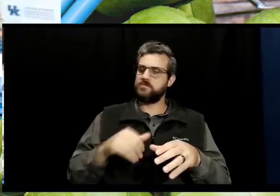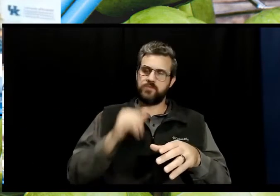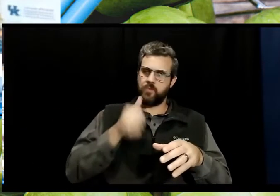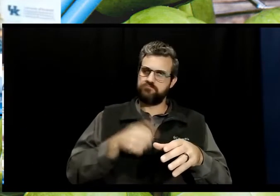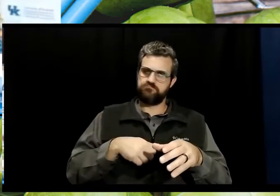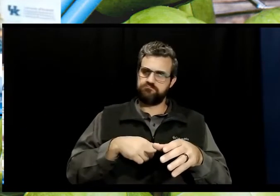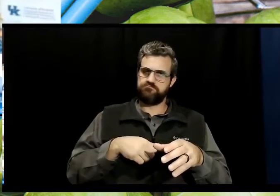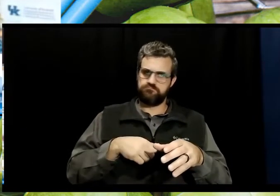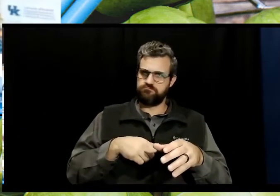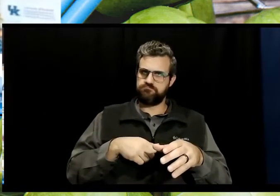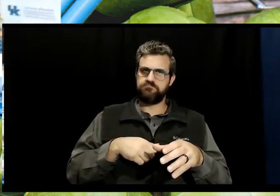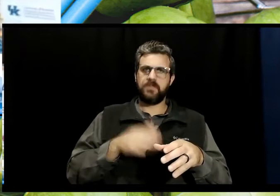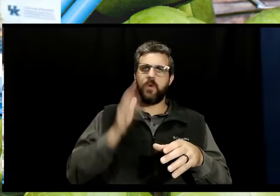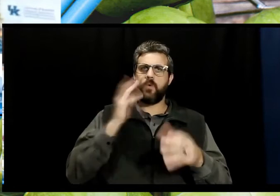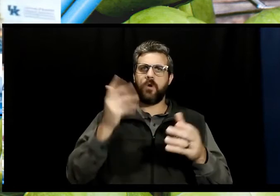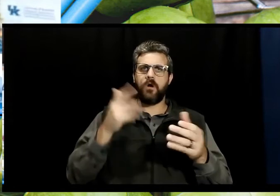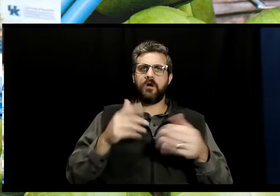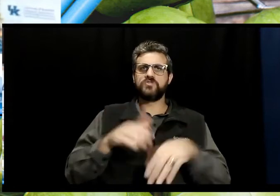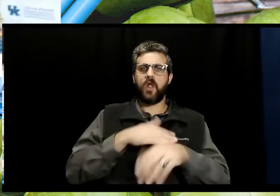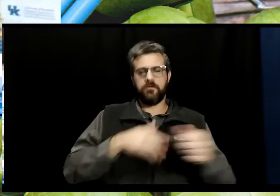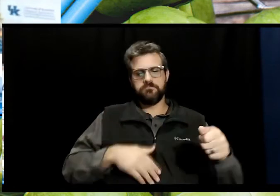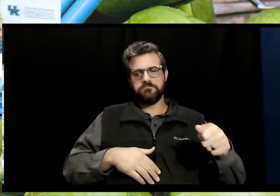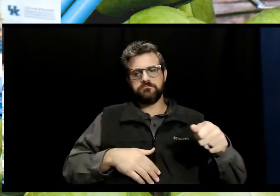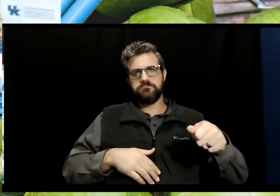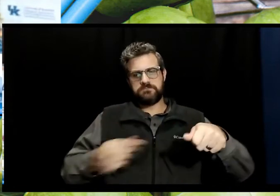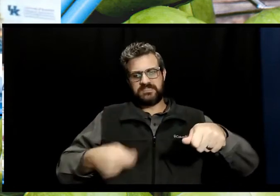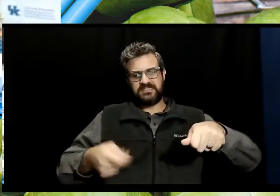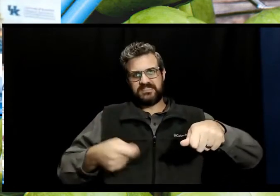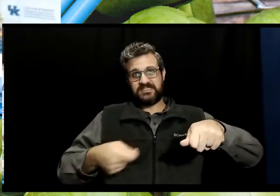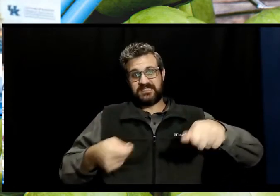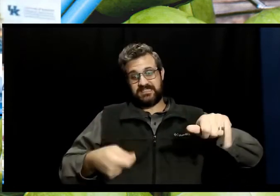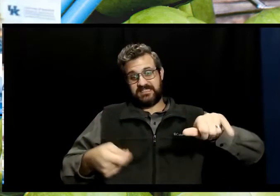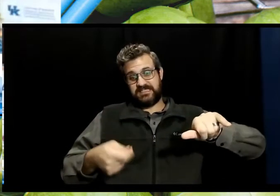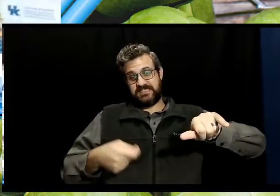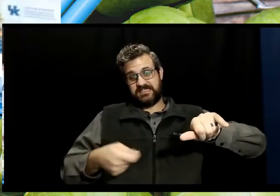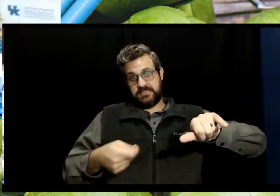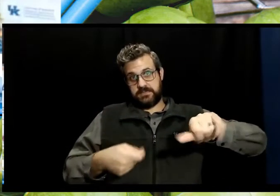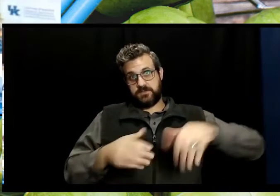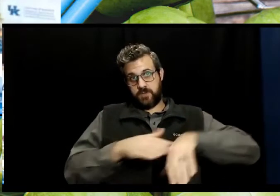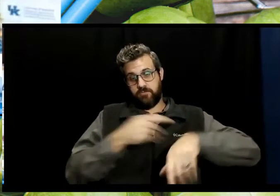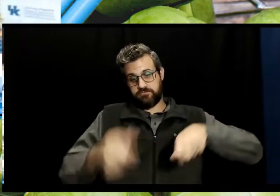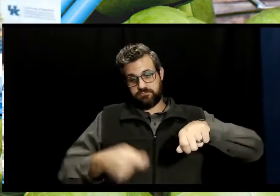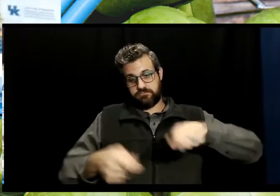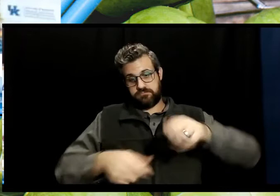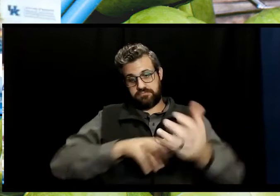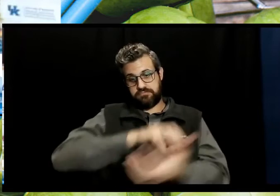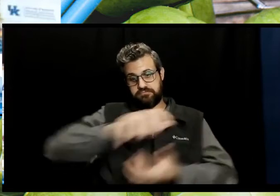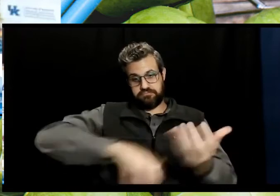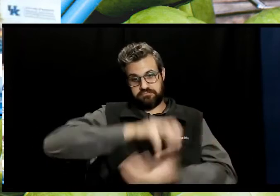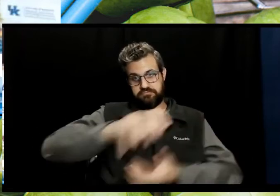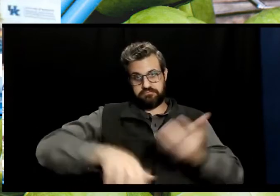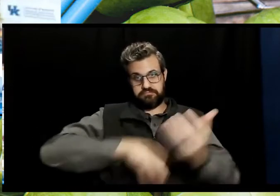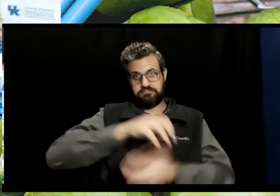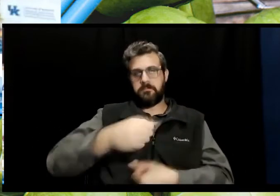but I am just going to pour it in slowly. And once it all gets nice and incorporated, I'm going to make sure that you all